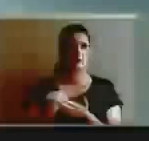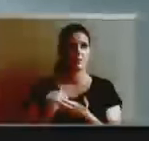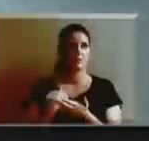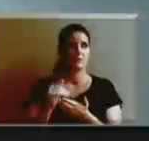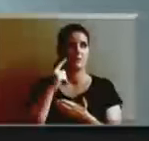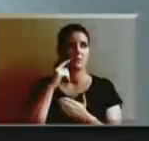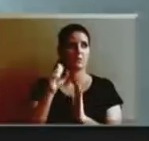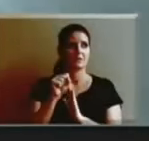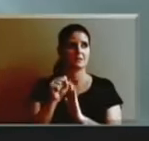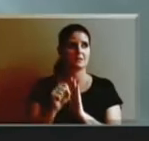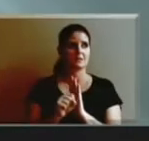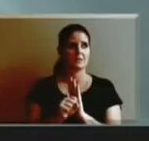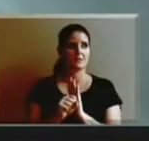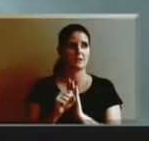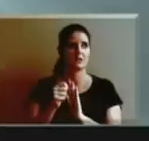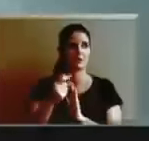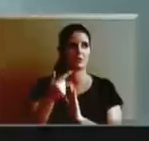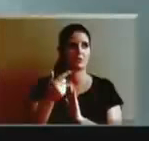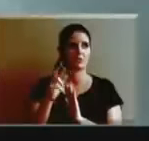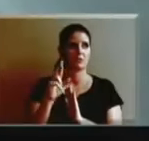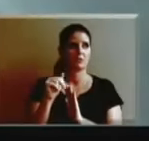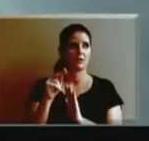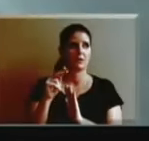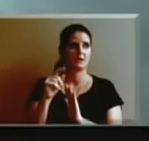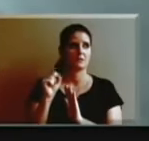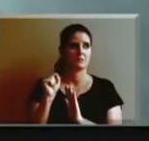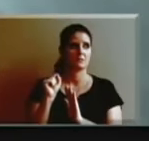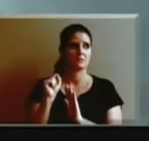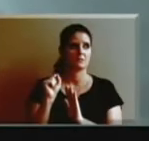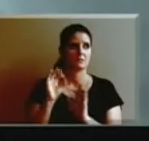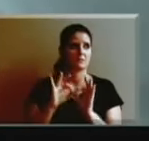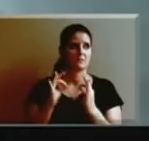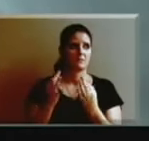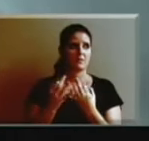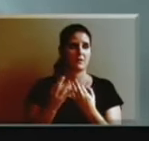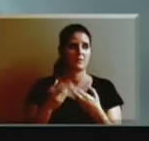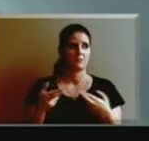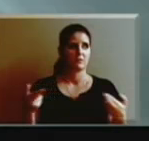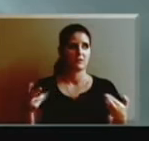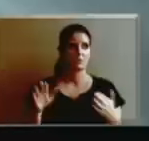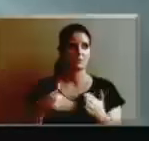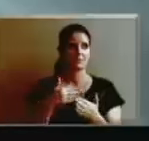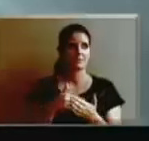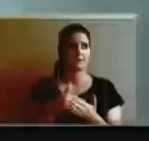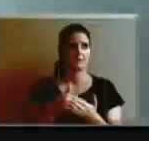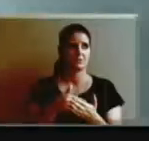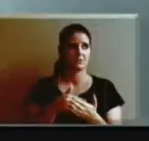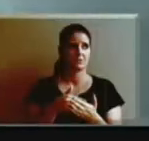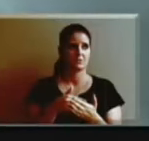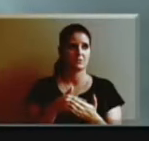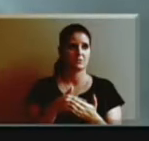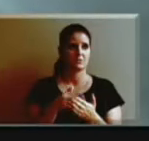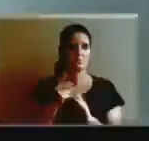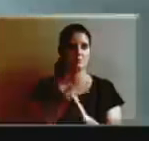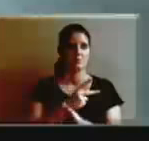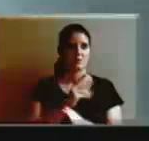we're looking at family resource centers that had a shortfall of $100,000, a reduction.